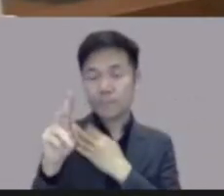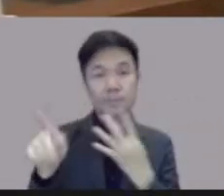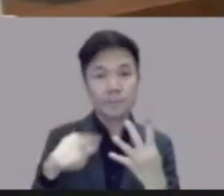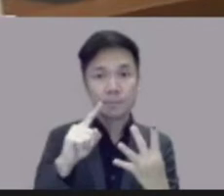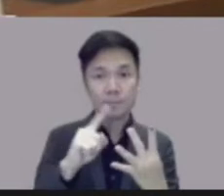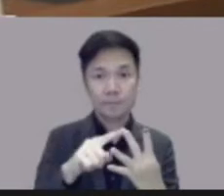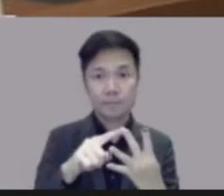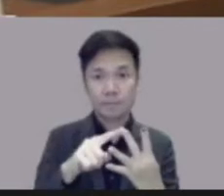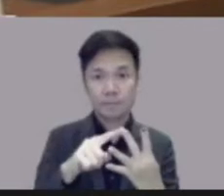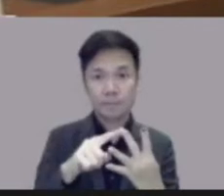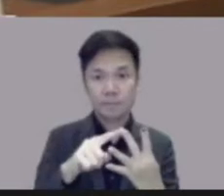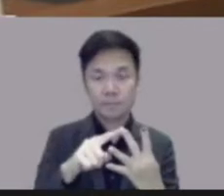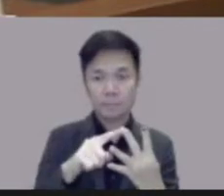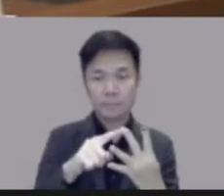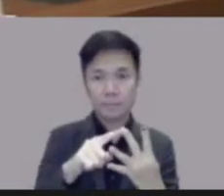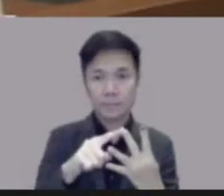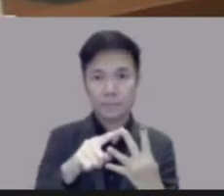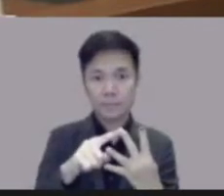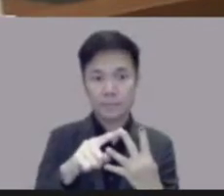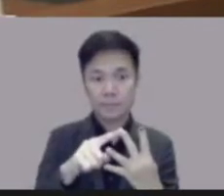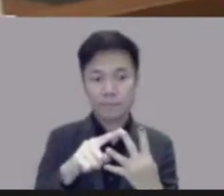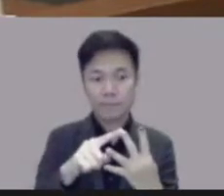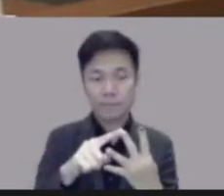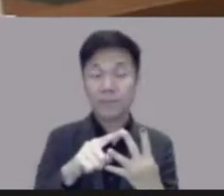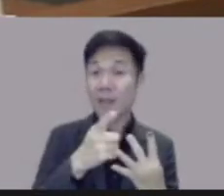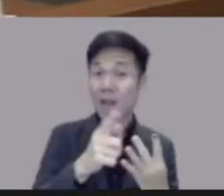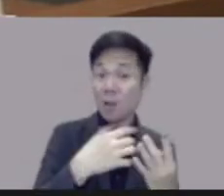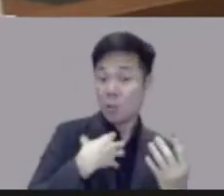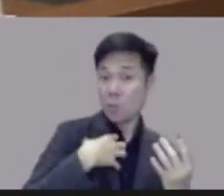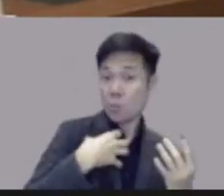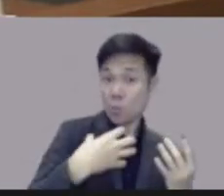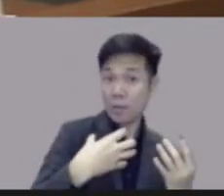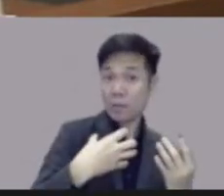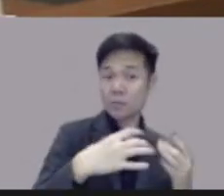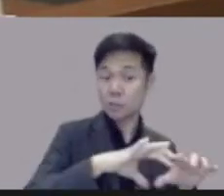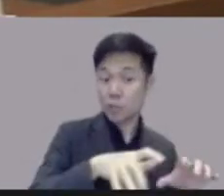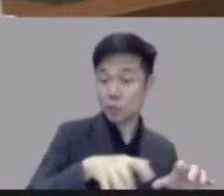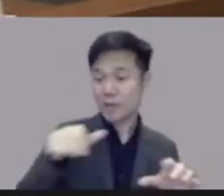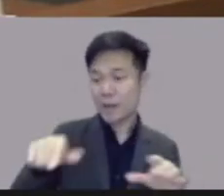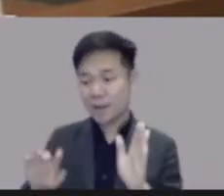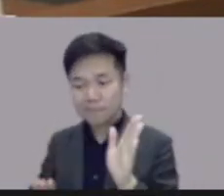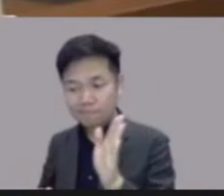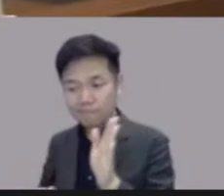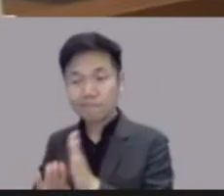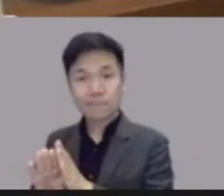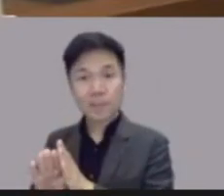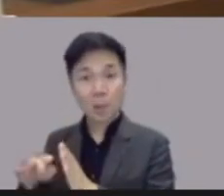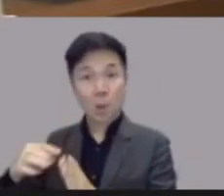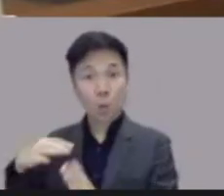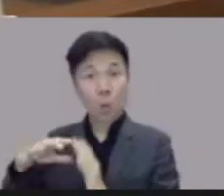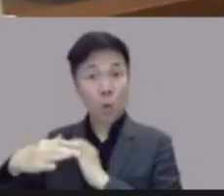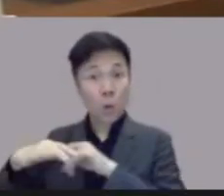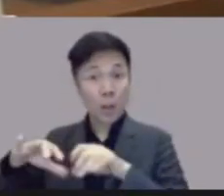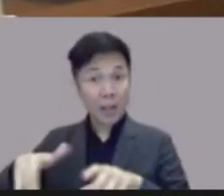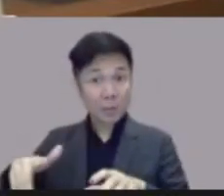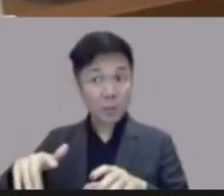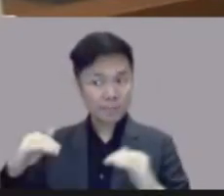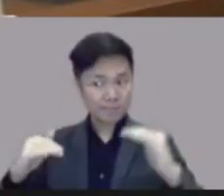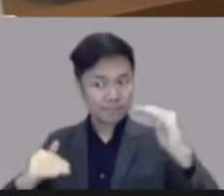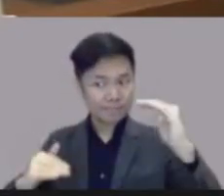gap between the developing countries and developed countries in the areas of development level and Technical